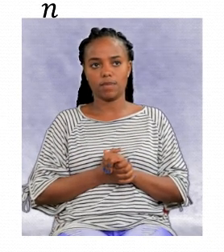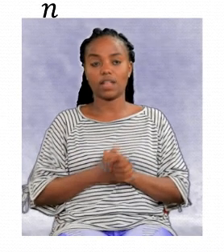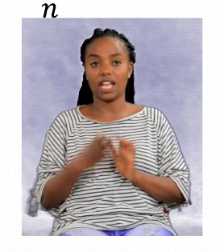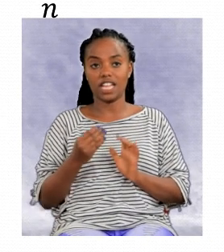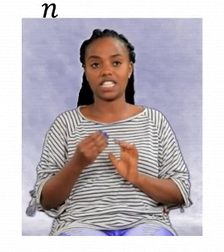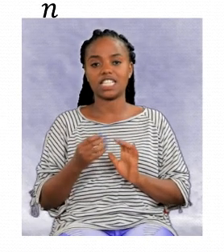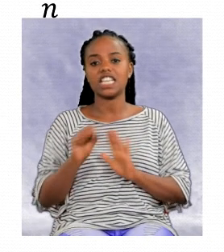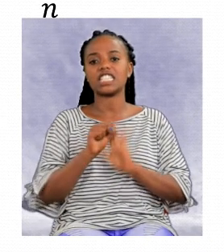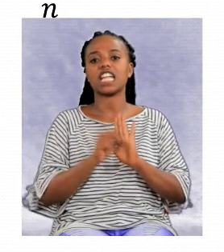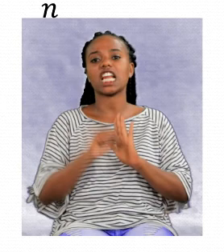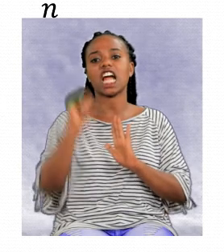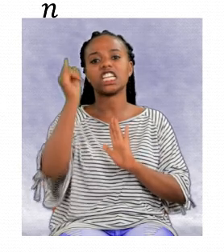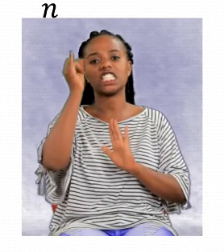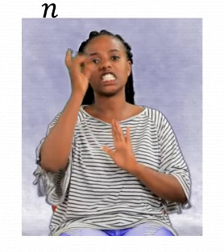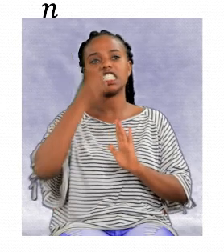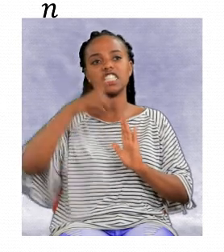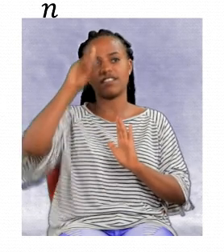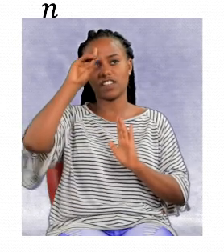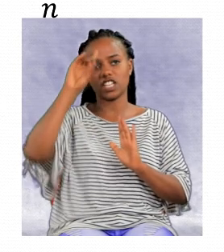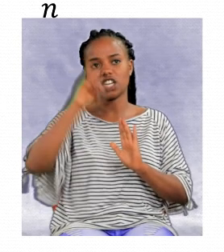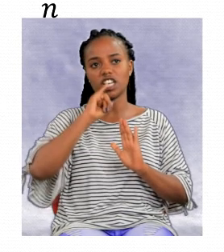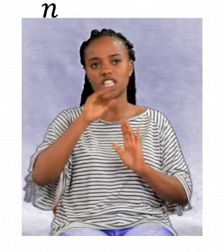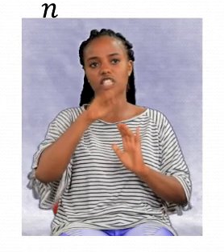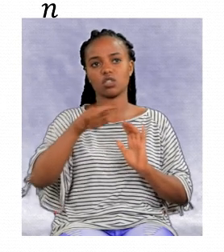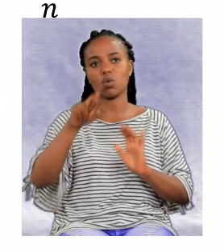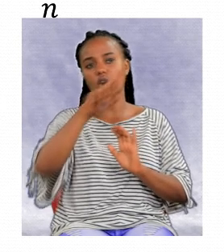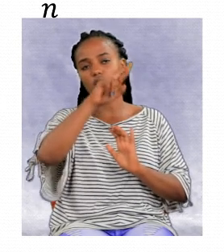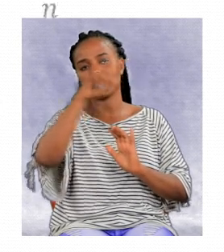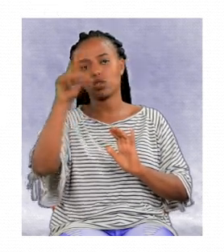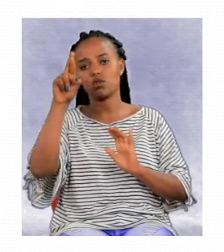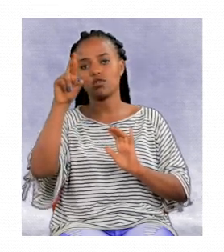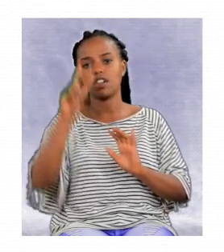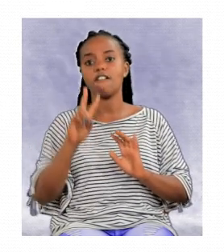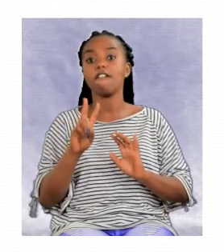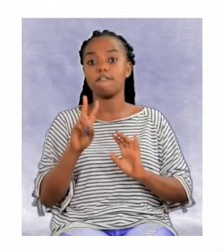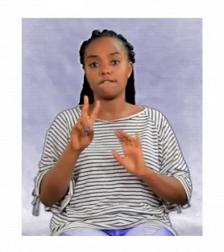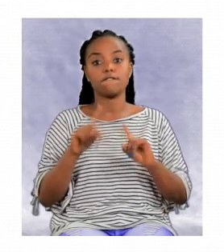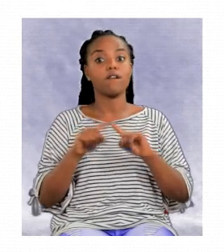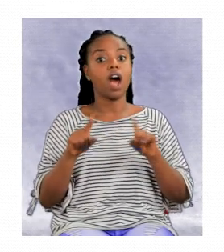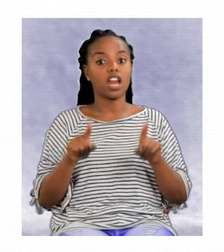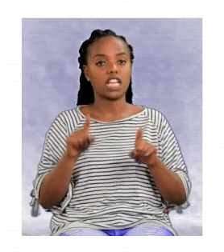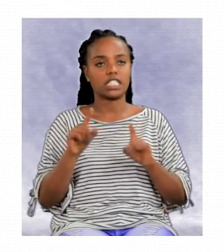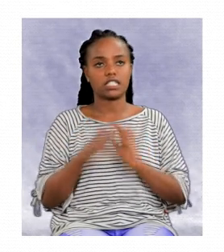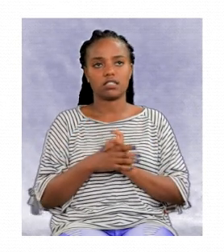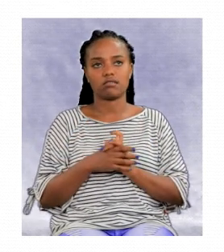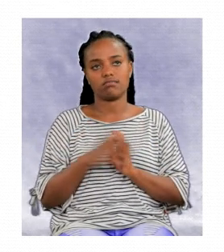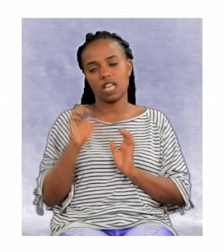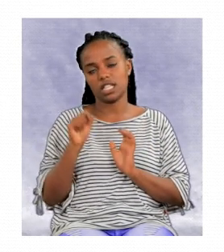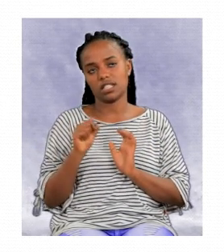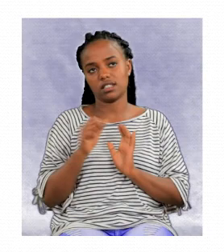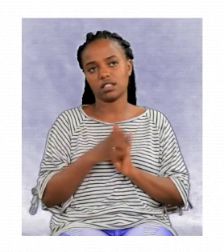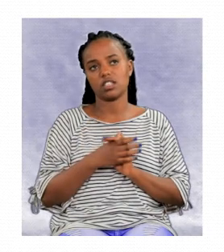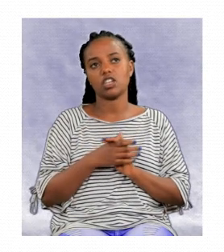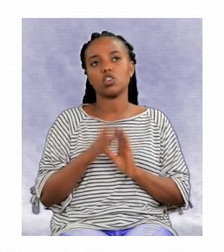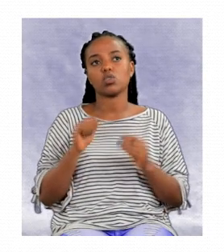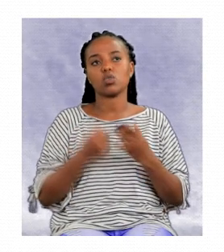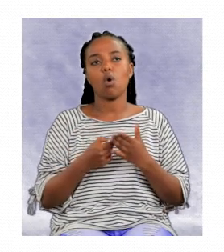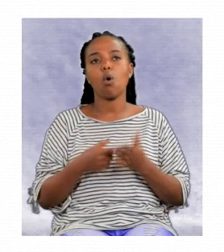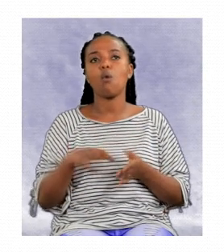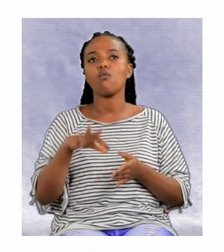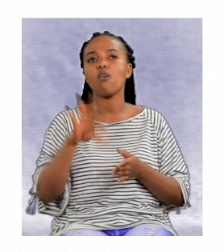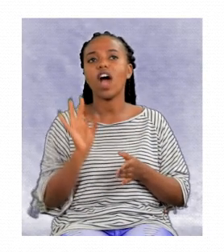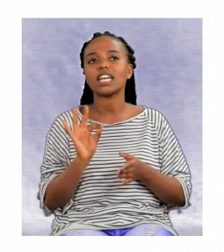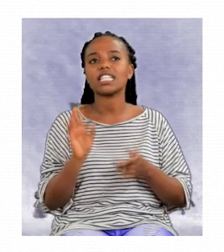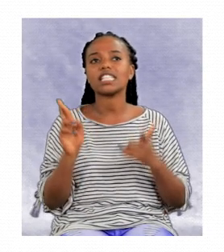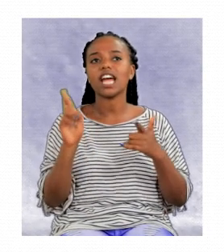And the standard deviation is simply this, the square root of variances. Now let's see example for this. Find the range